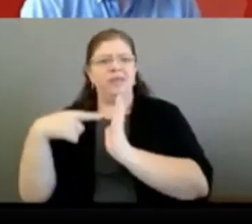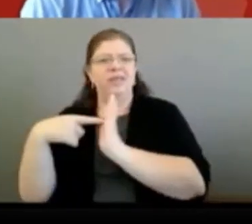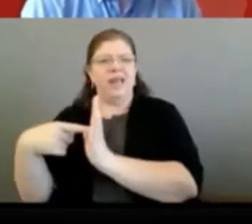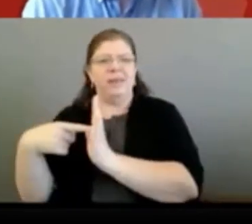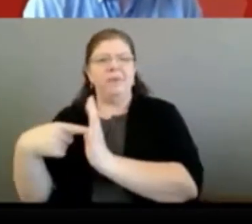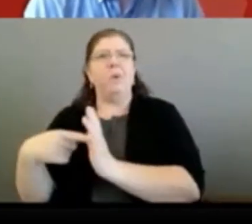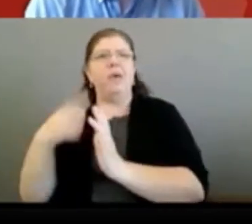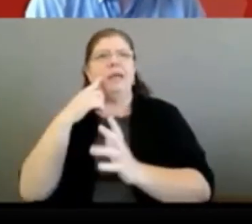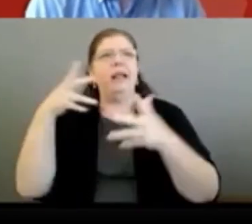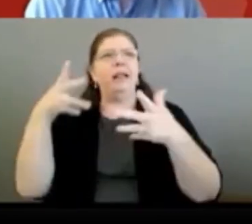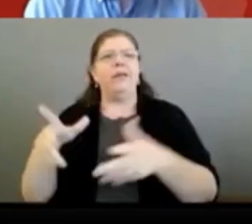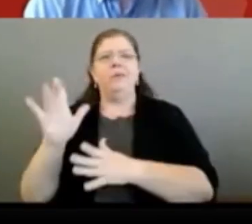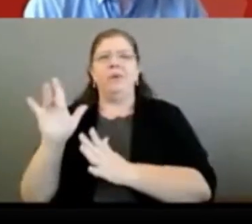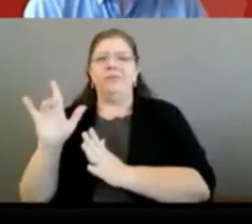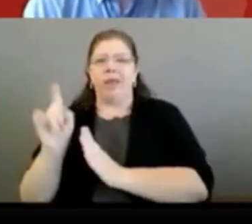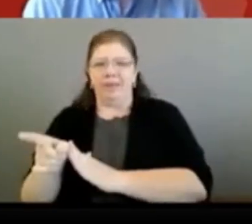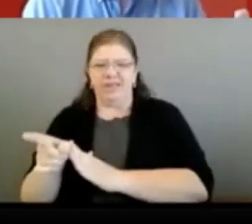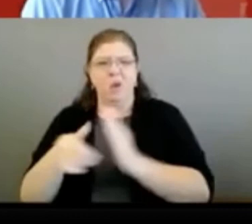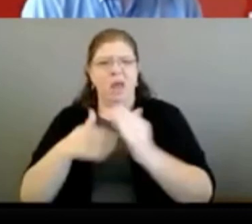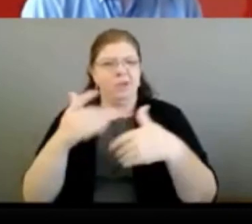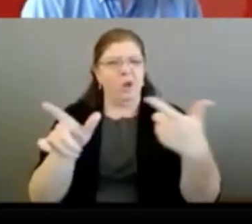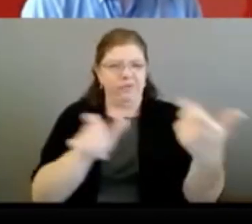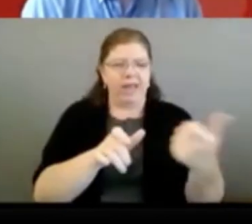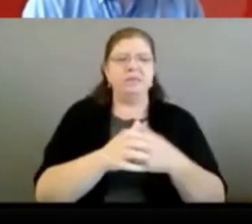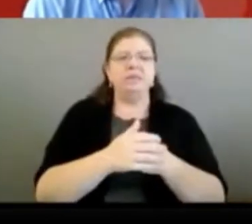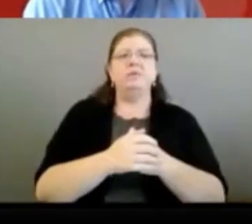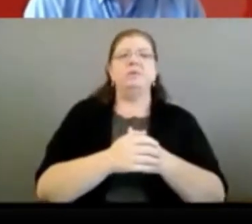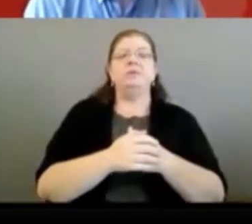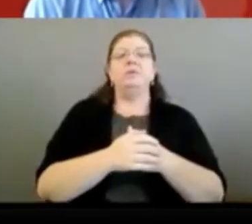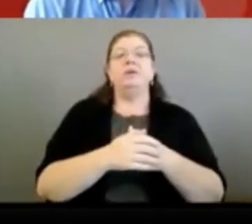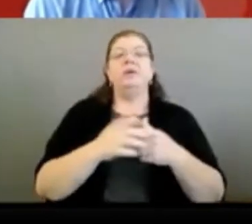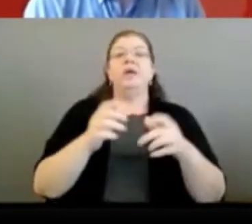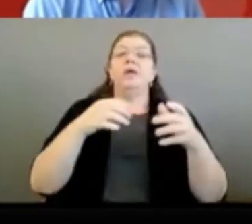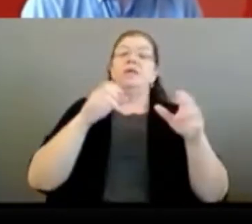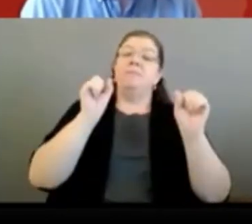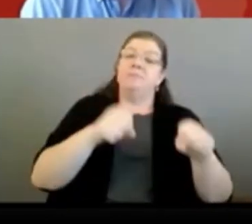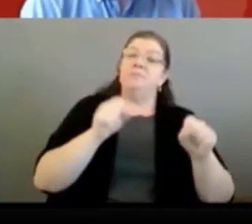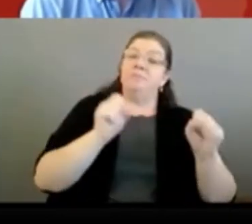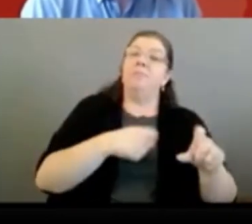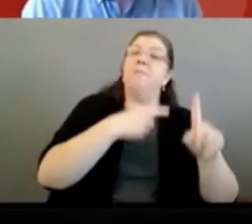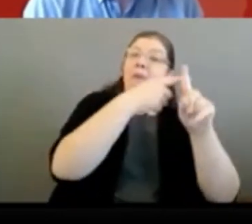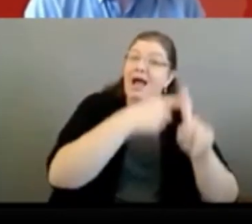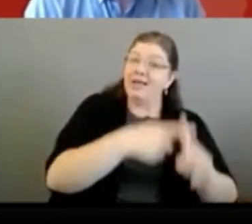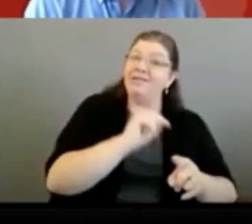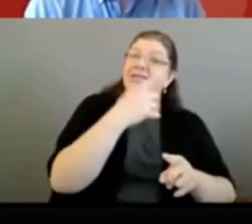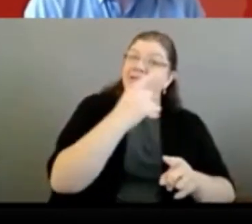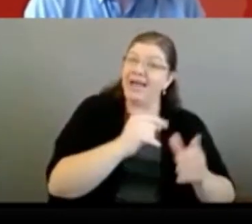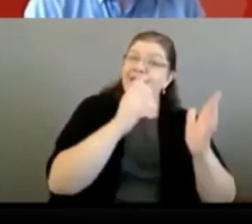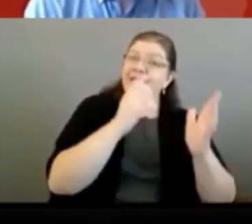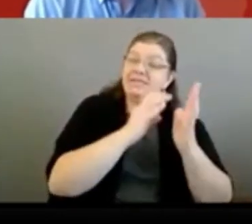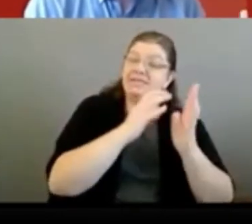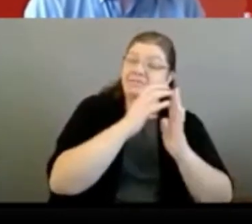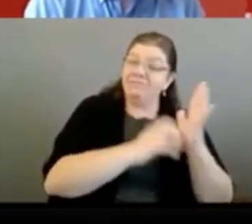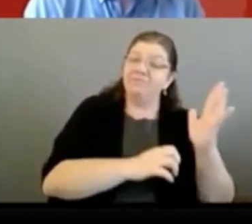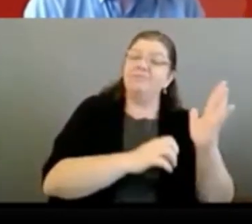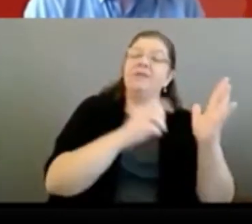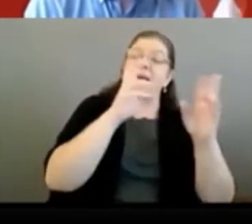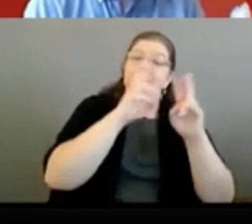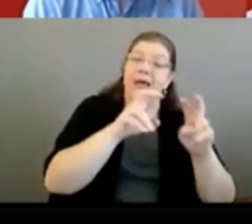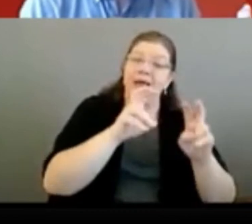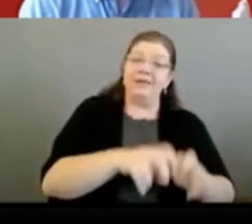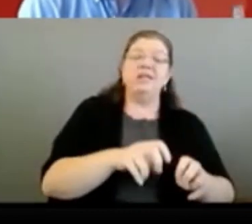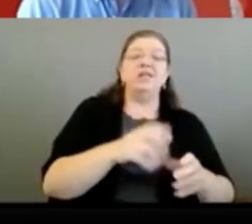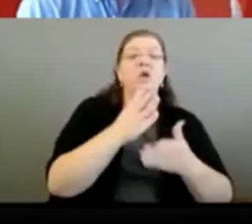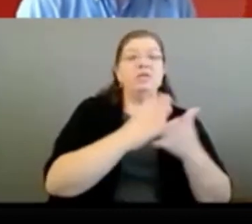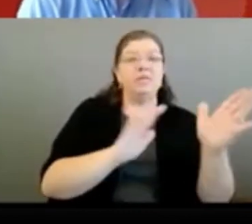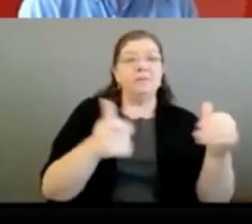about 25 minutes left. So despite the potential advantages of text-based data captured by educational technologies, there's a number of challenges. First